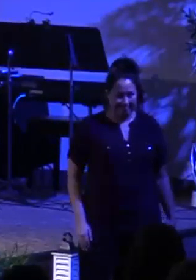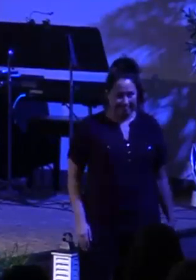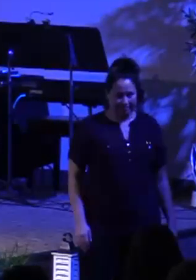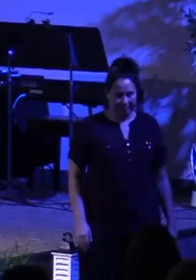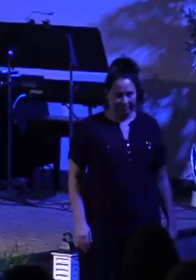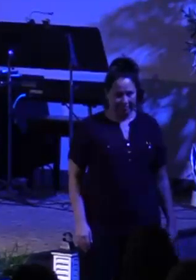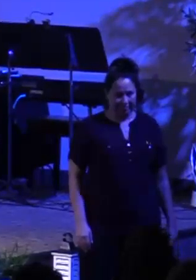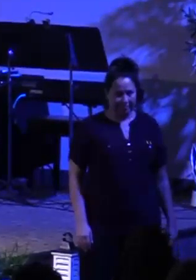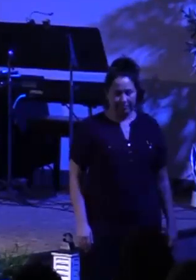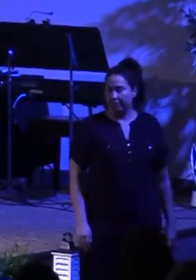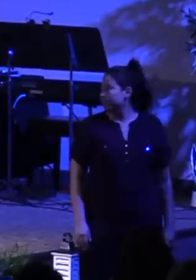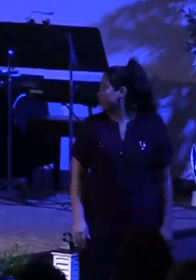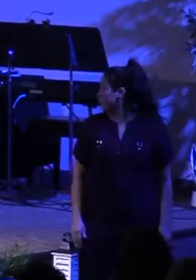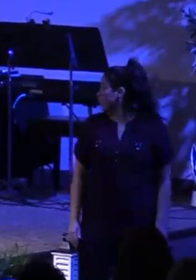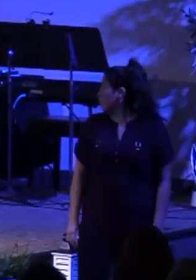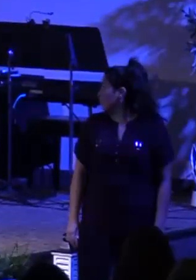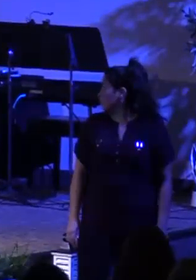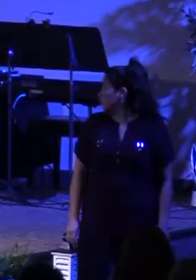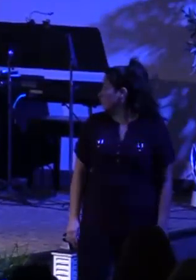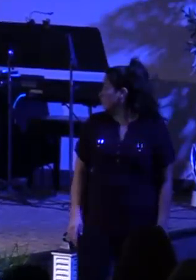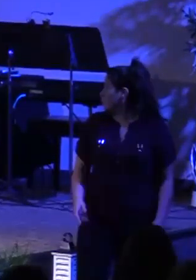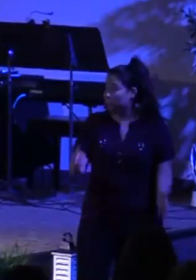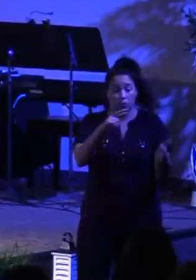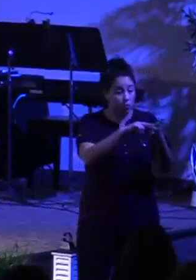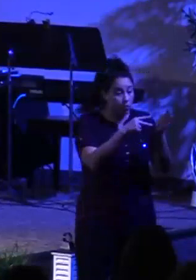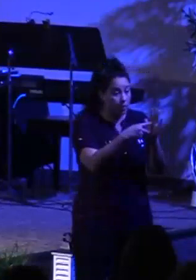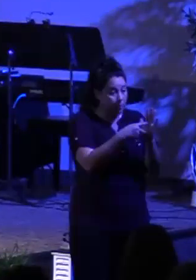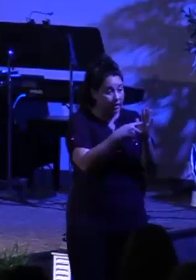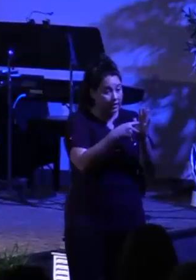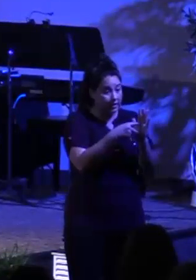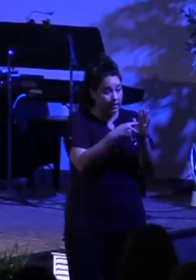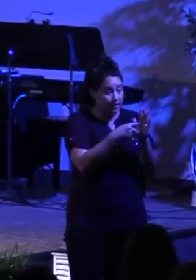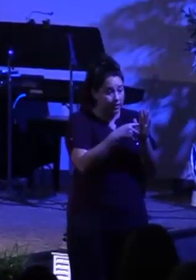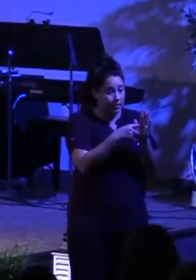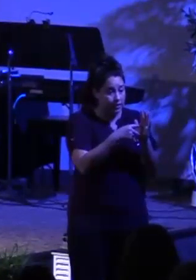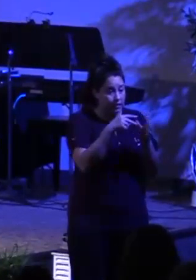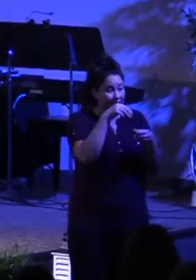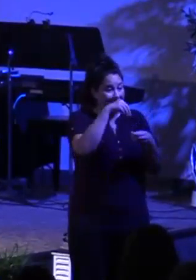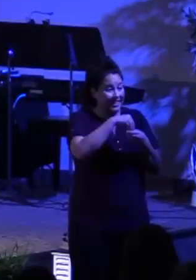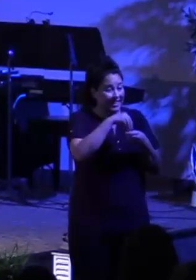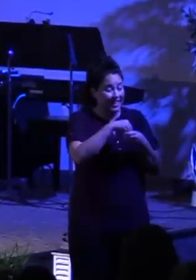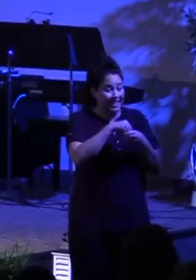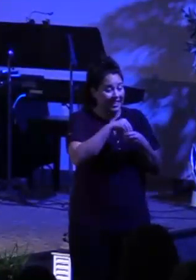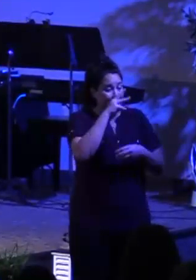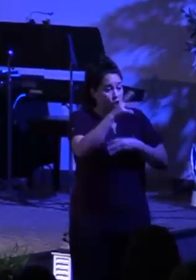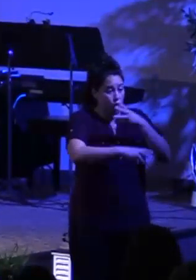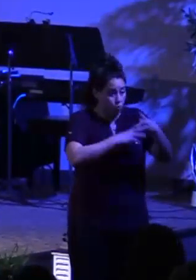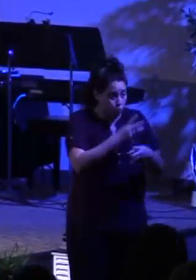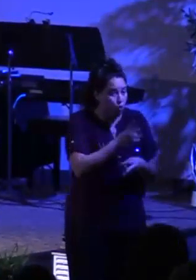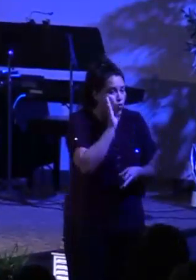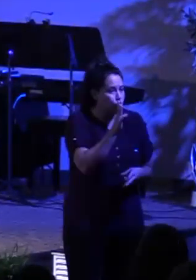What did he tell him? He says, in this world you will have trouble, but take heart, I have overcome the